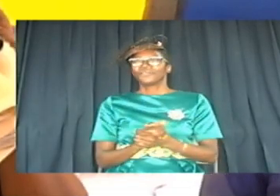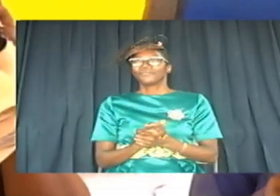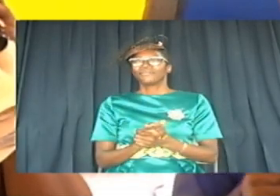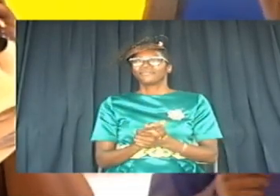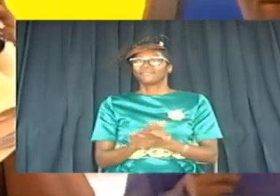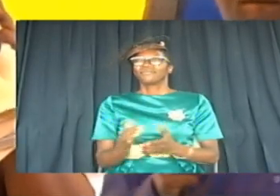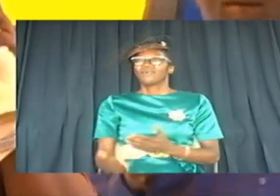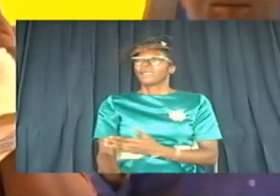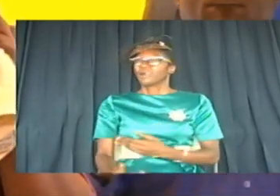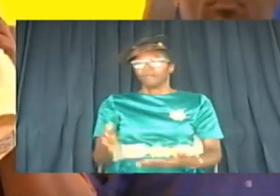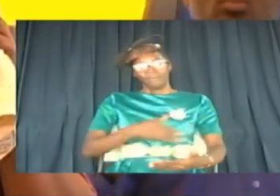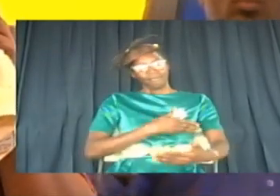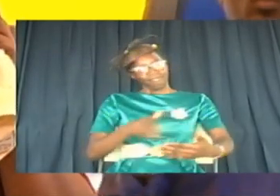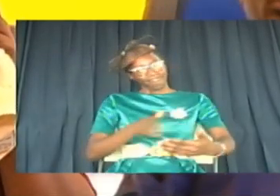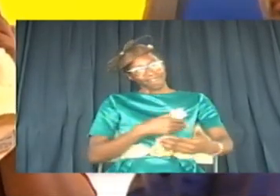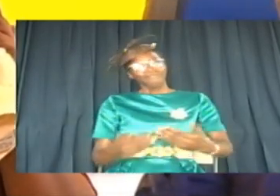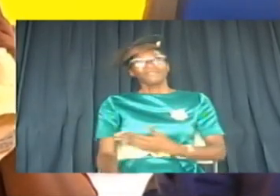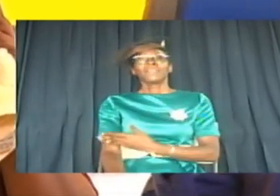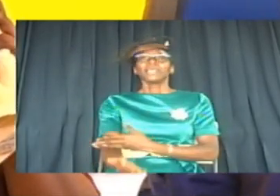Morning